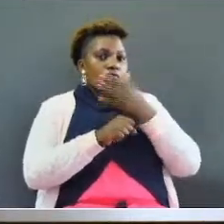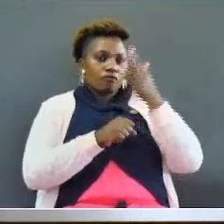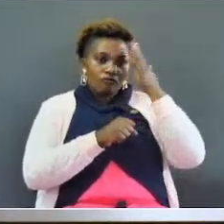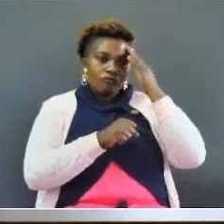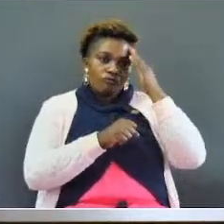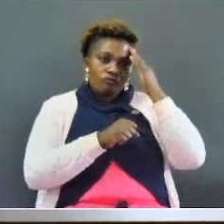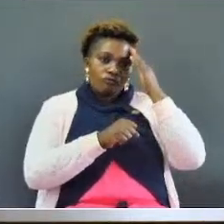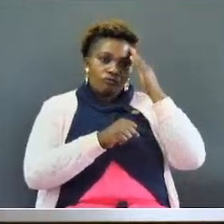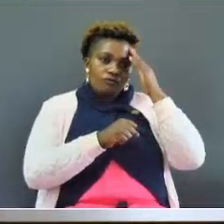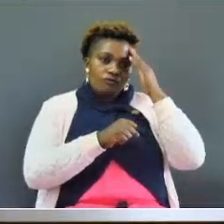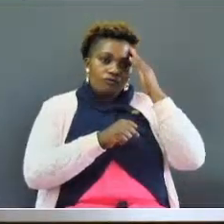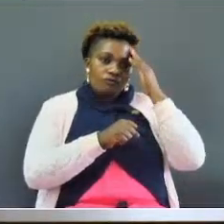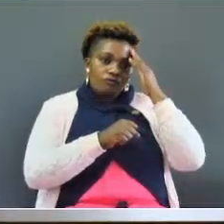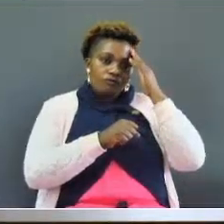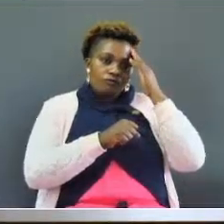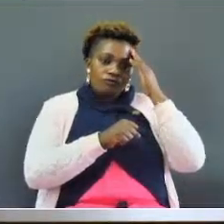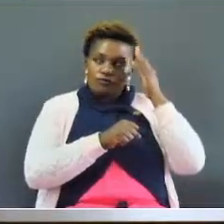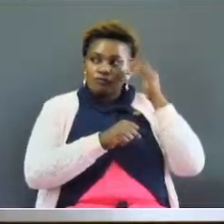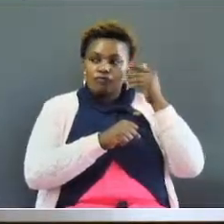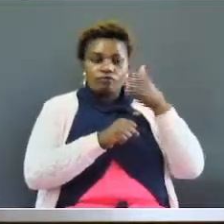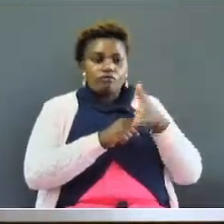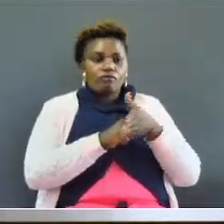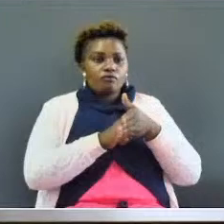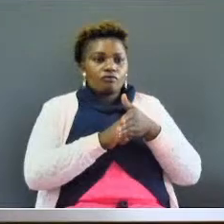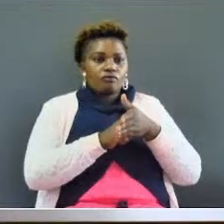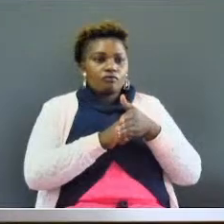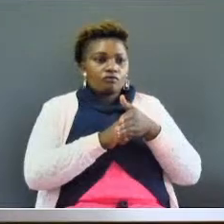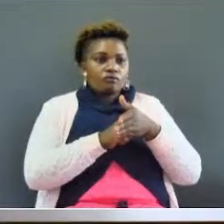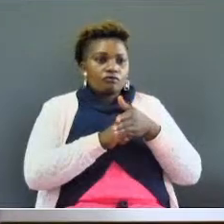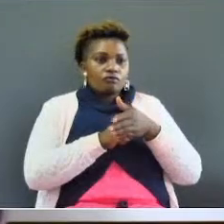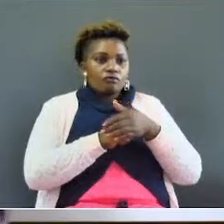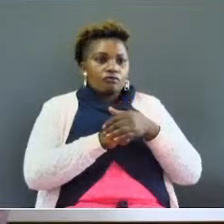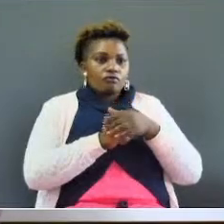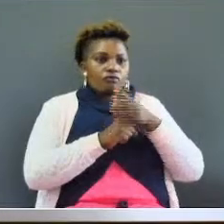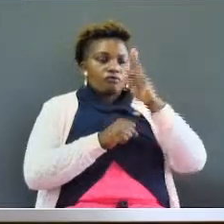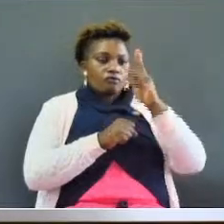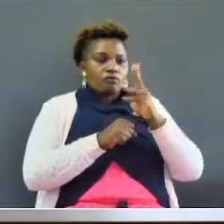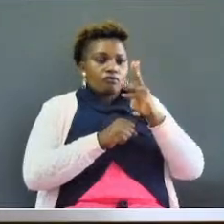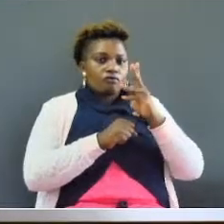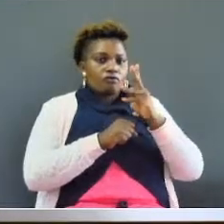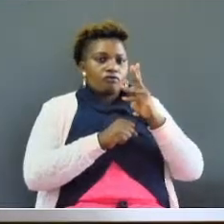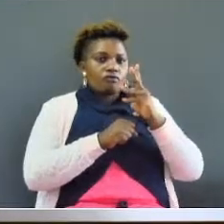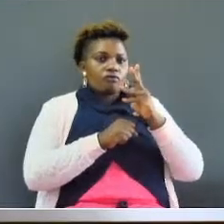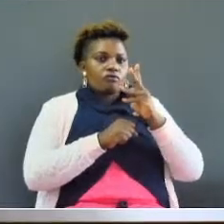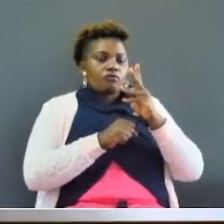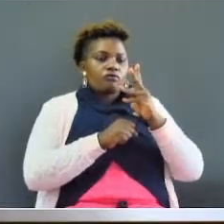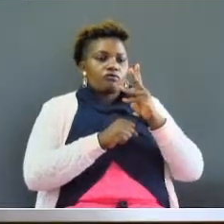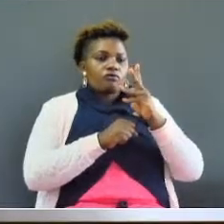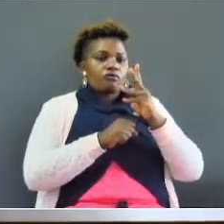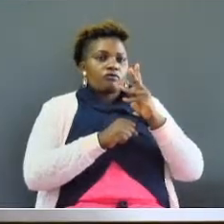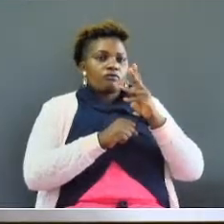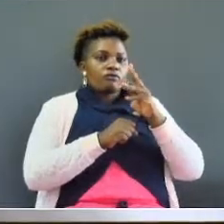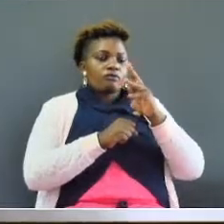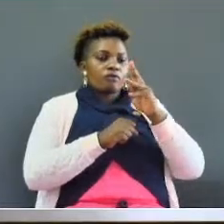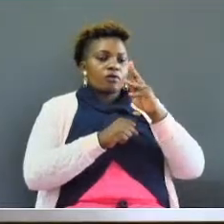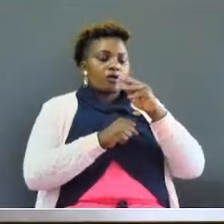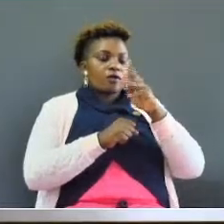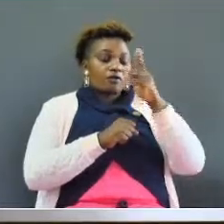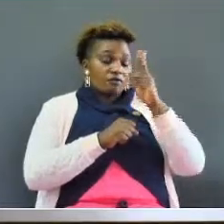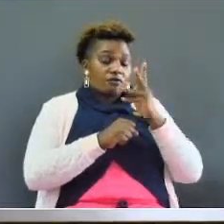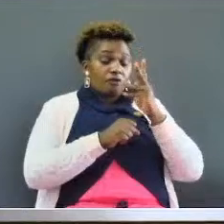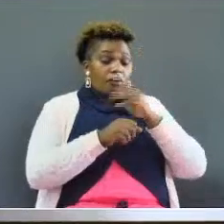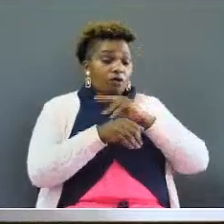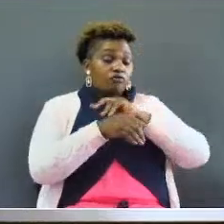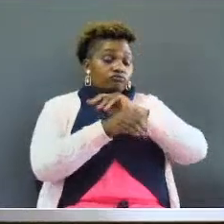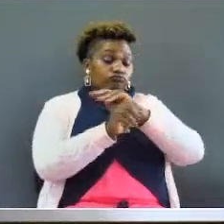know we are now in the 4th phase, the 4th wave